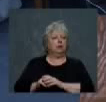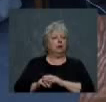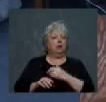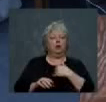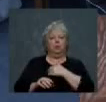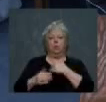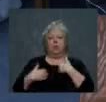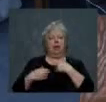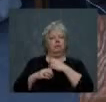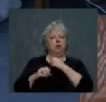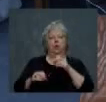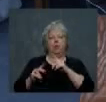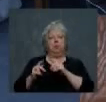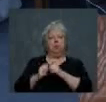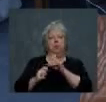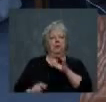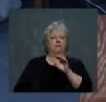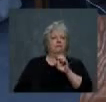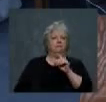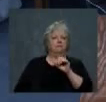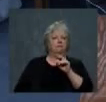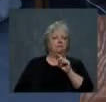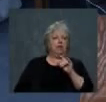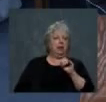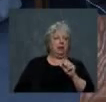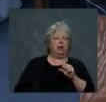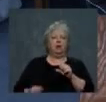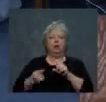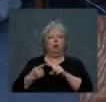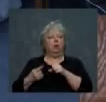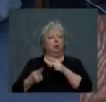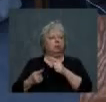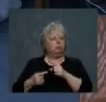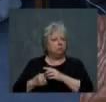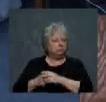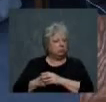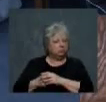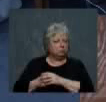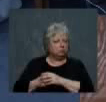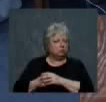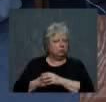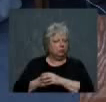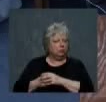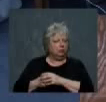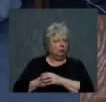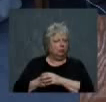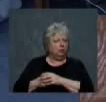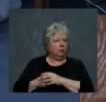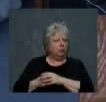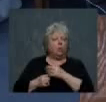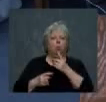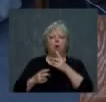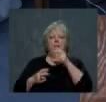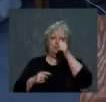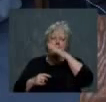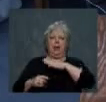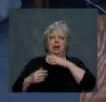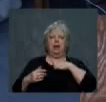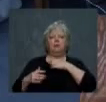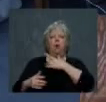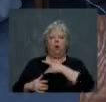felonies in there at all. We got one man got a closet bag on him. We got a man got a heart problem over